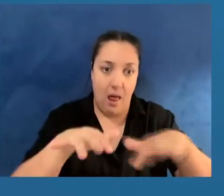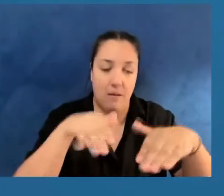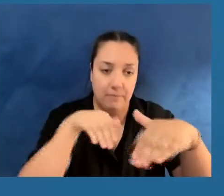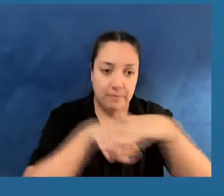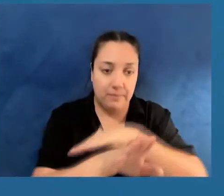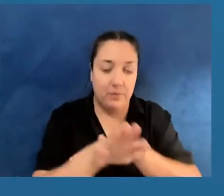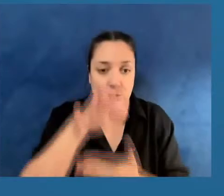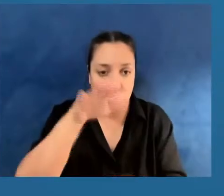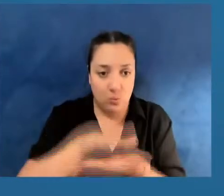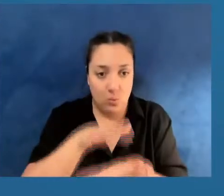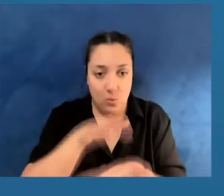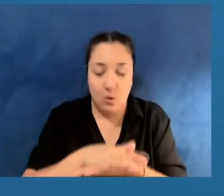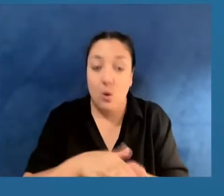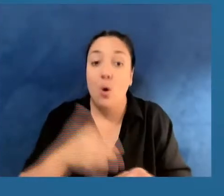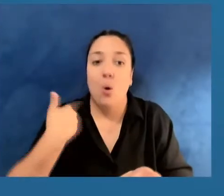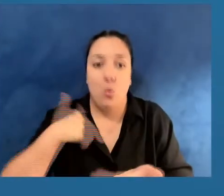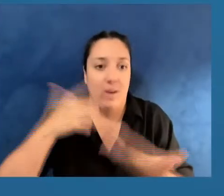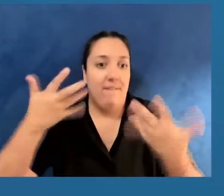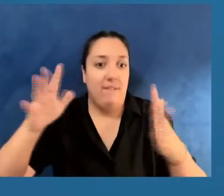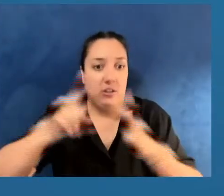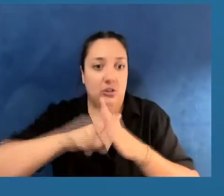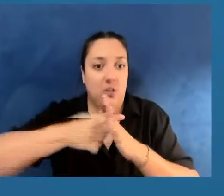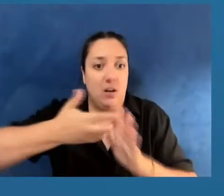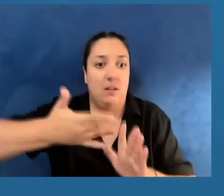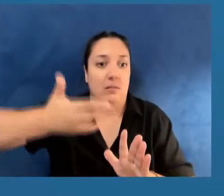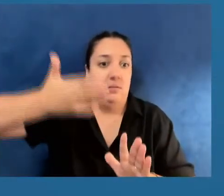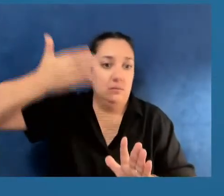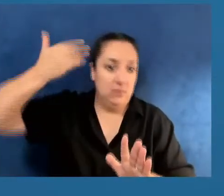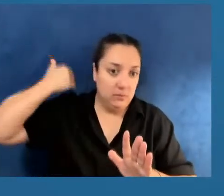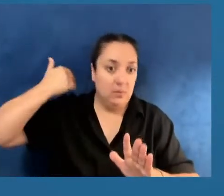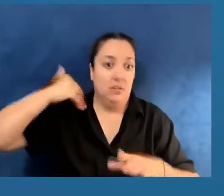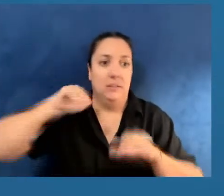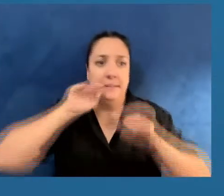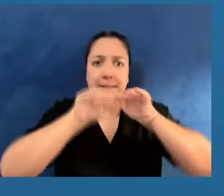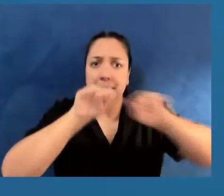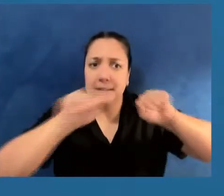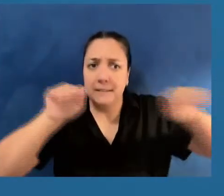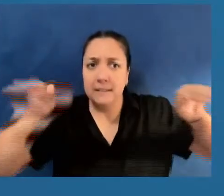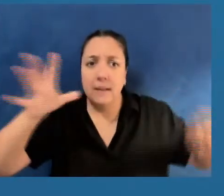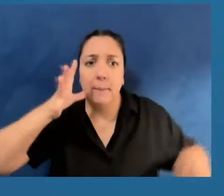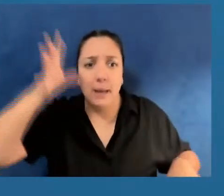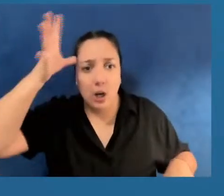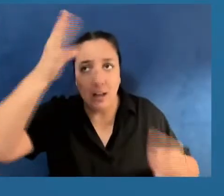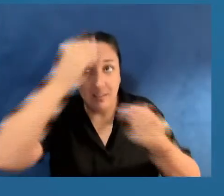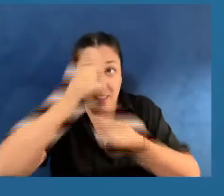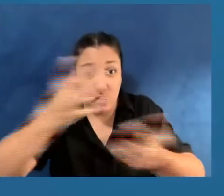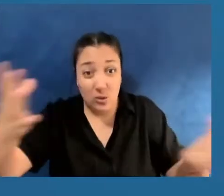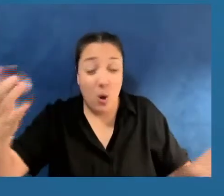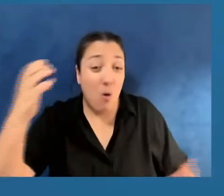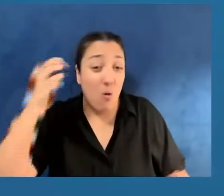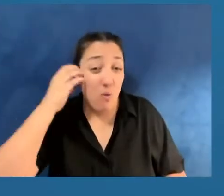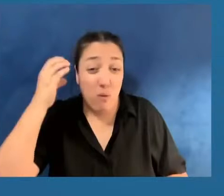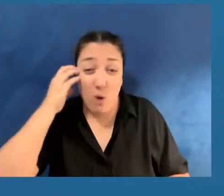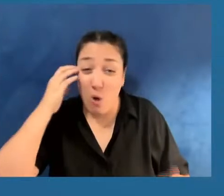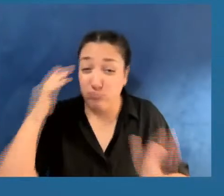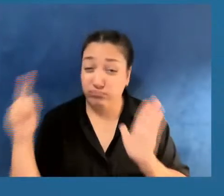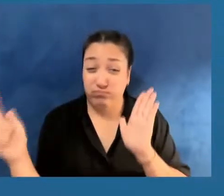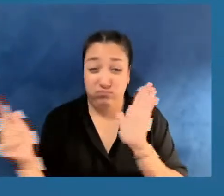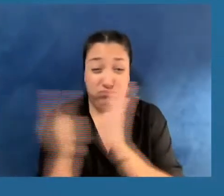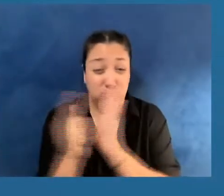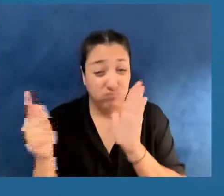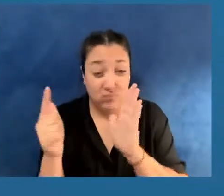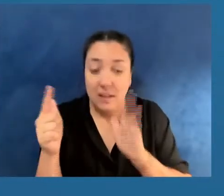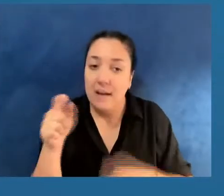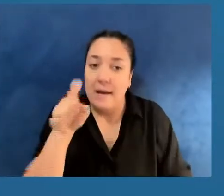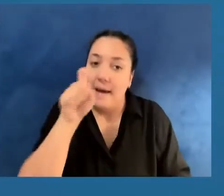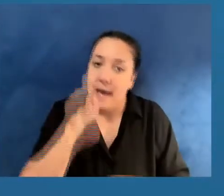back a couple of months, to let our parents, our students know that this is coming. You need to adjust to this. We're going to help